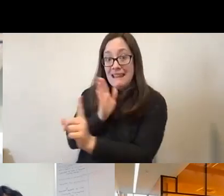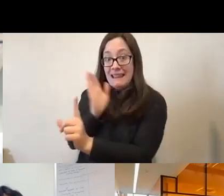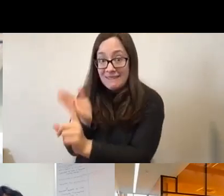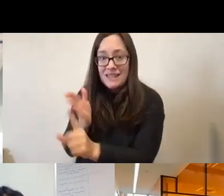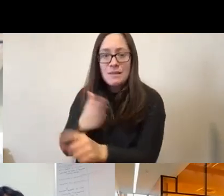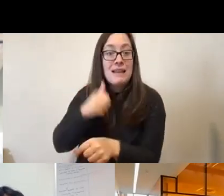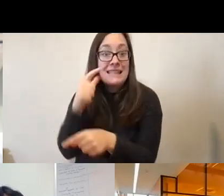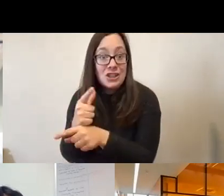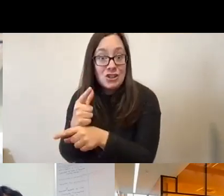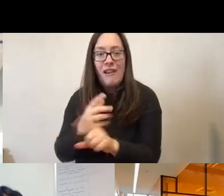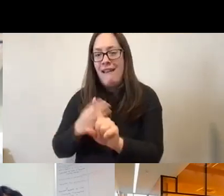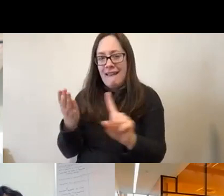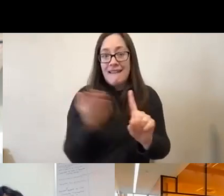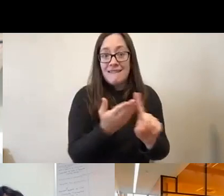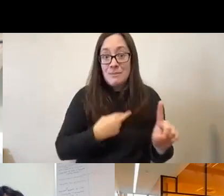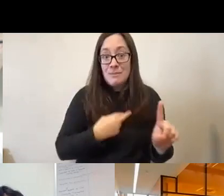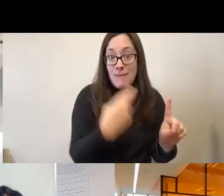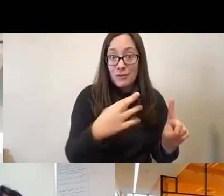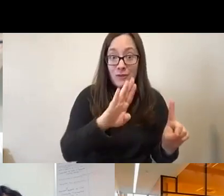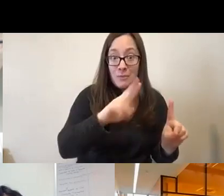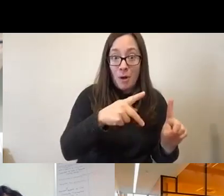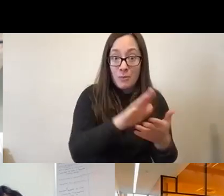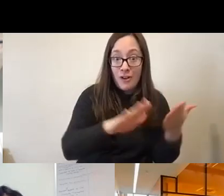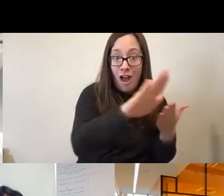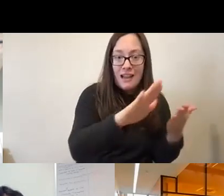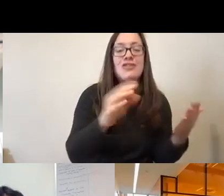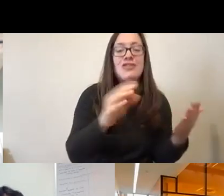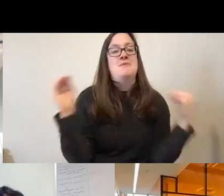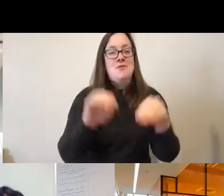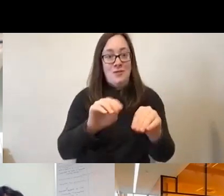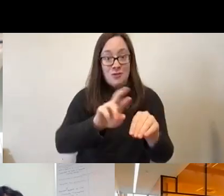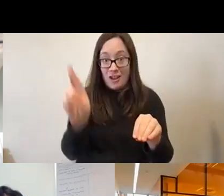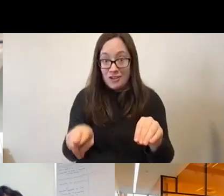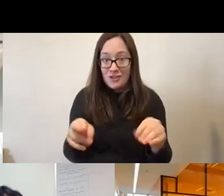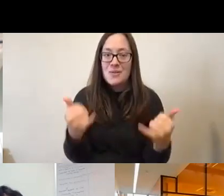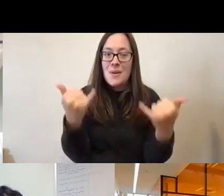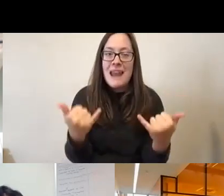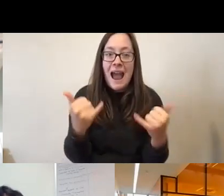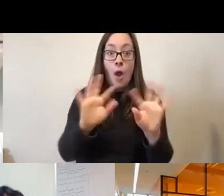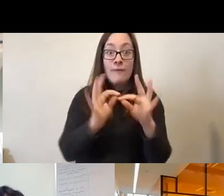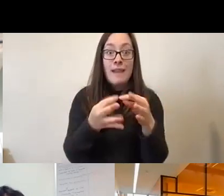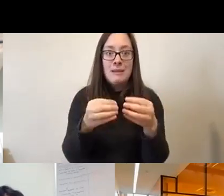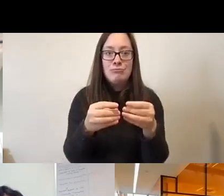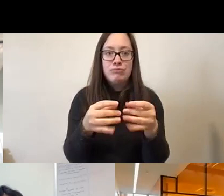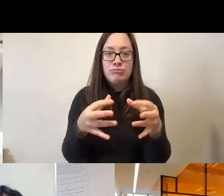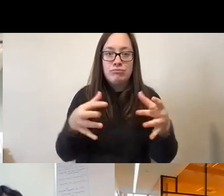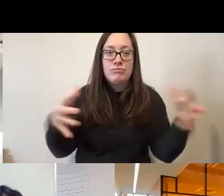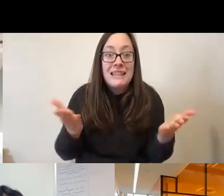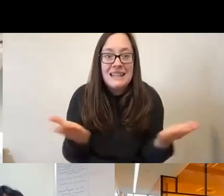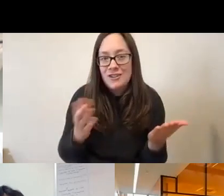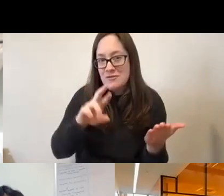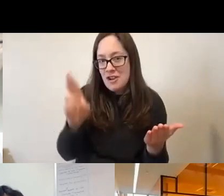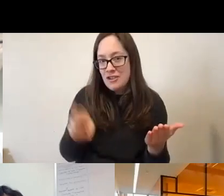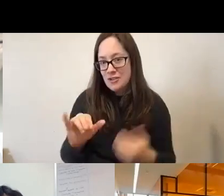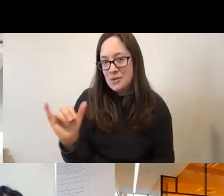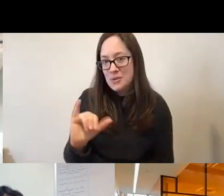Rockport to move to Rochester. And we have slowly started to build that family unit that I grew up around, kind of settling